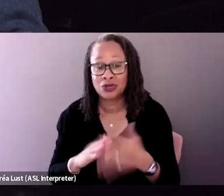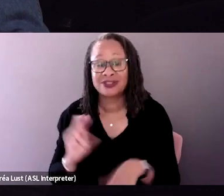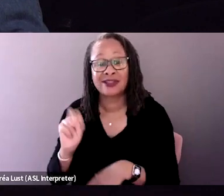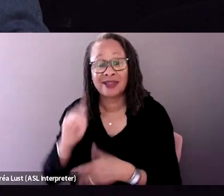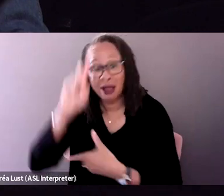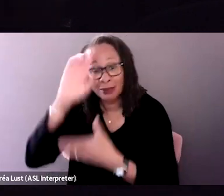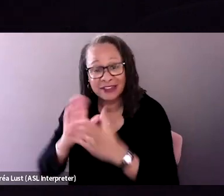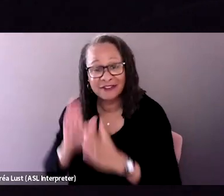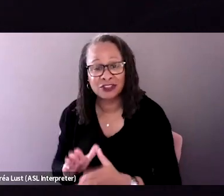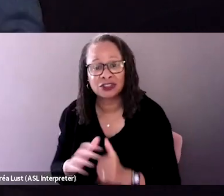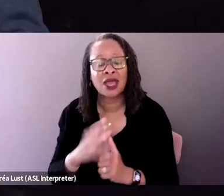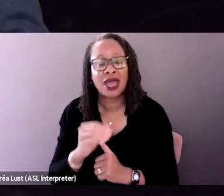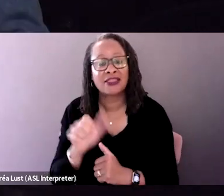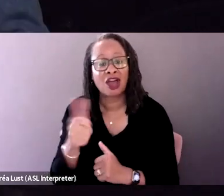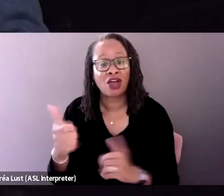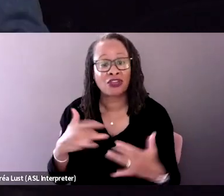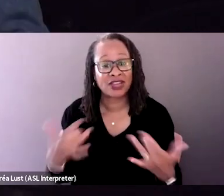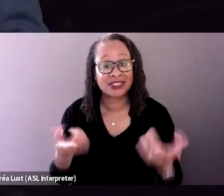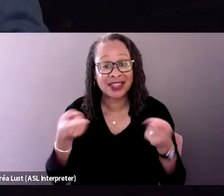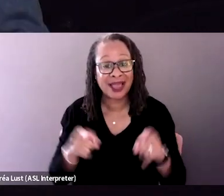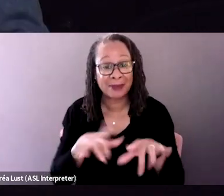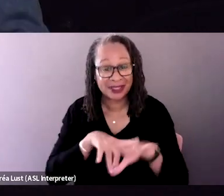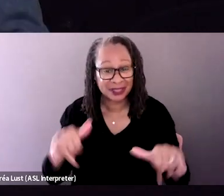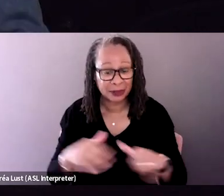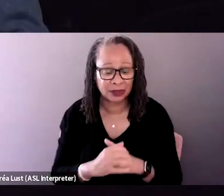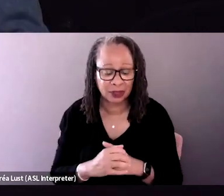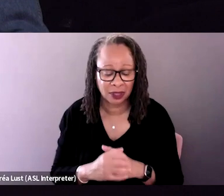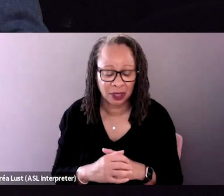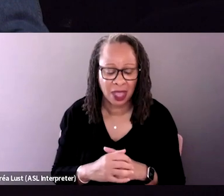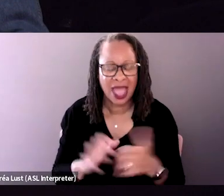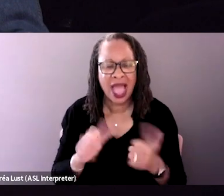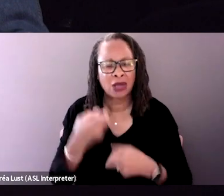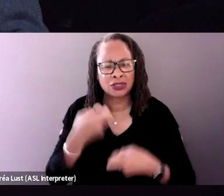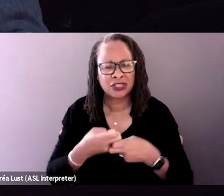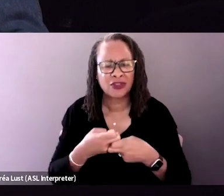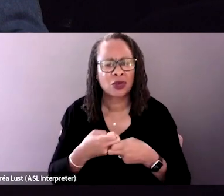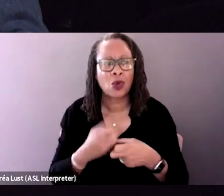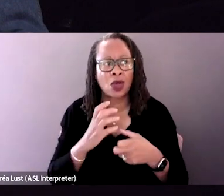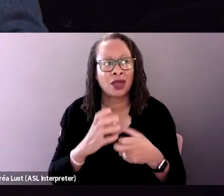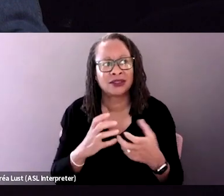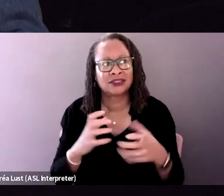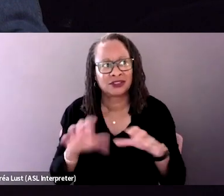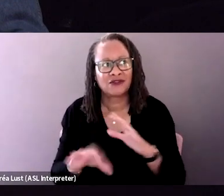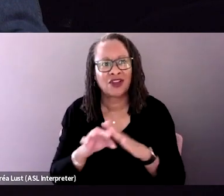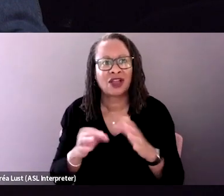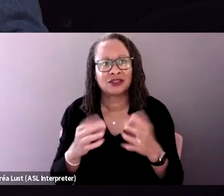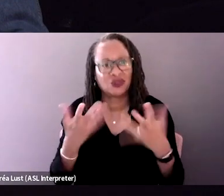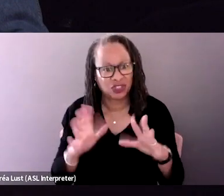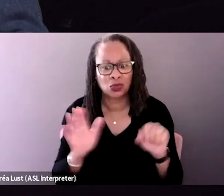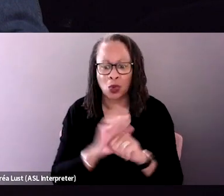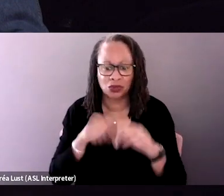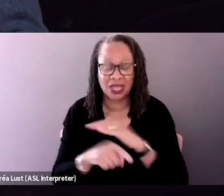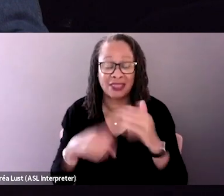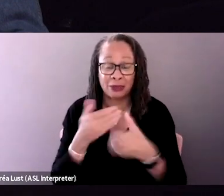also the other events that occurred together. How difficult was to come up with the whole investigation and then proceed to filming and